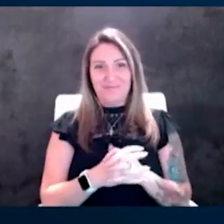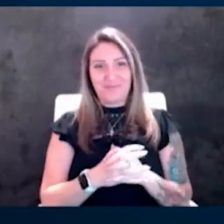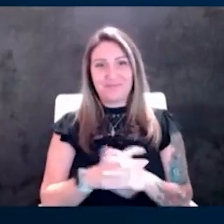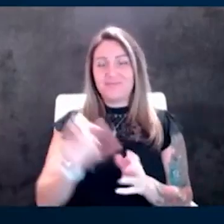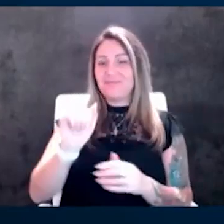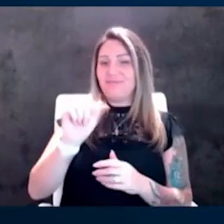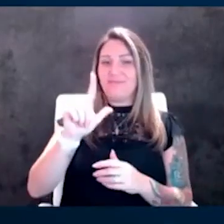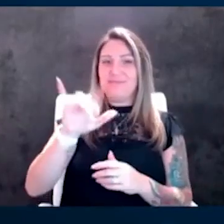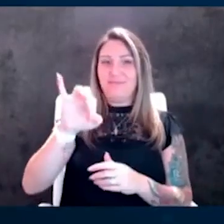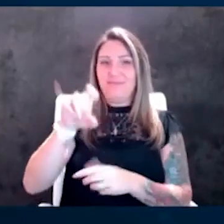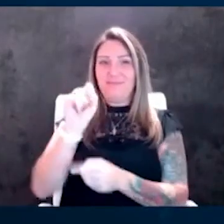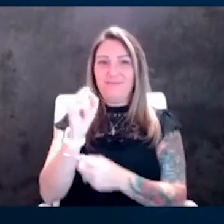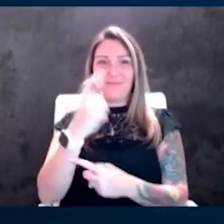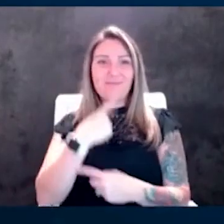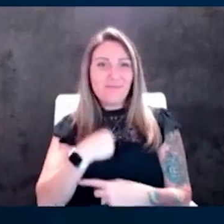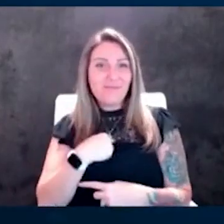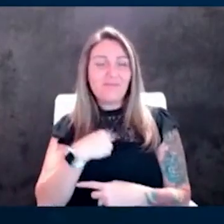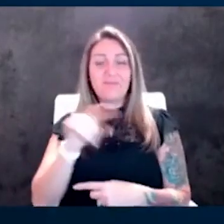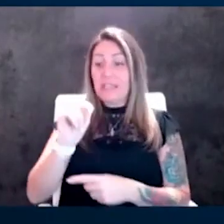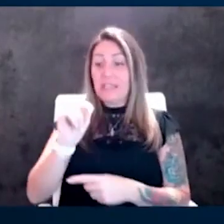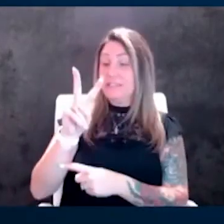in TV news at age 3.